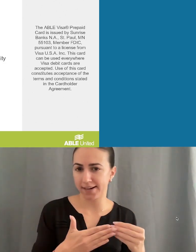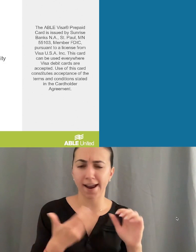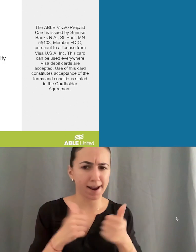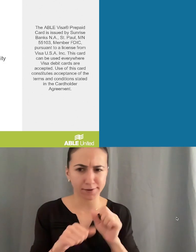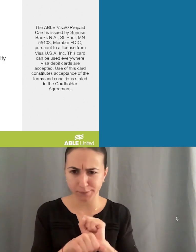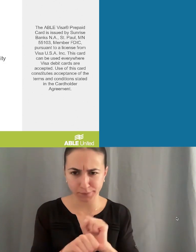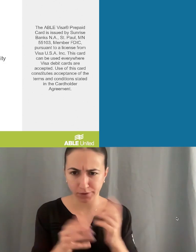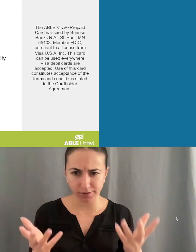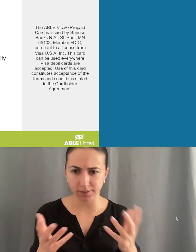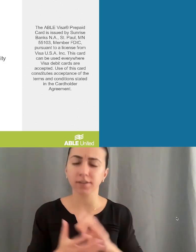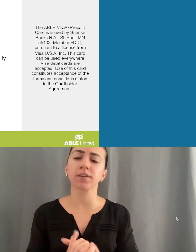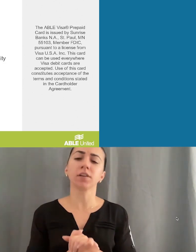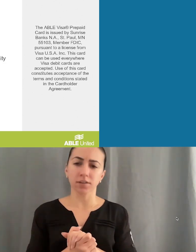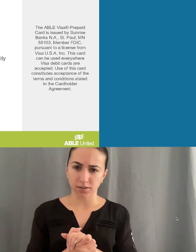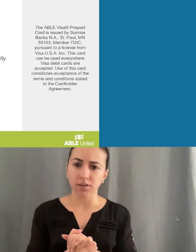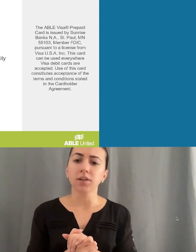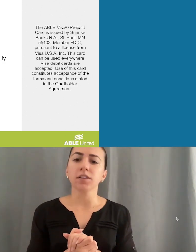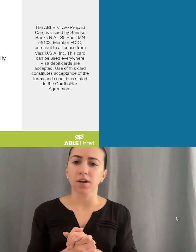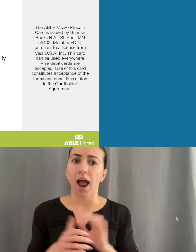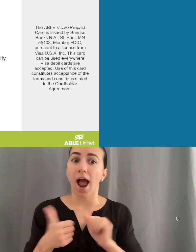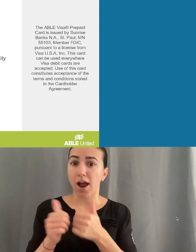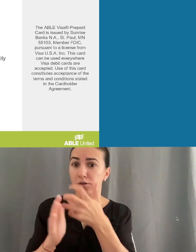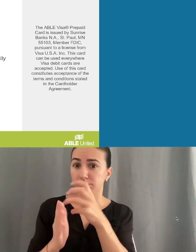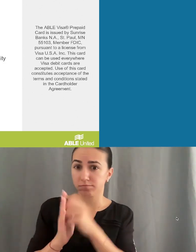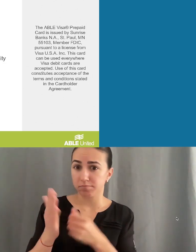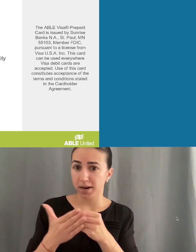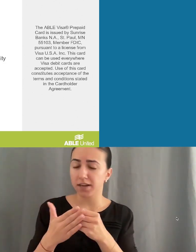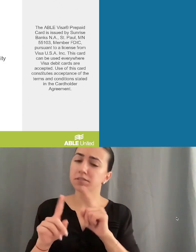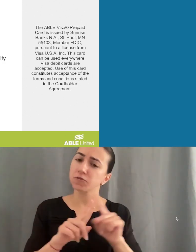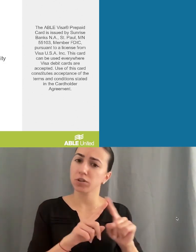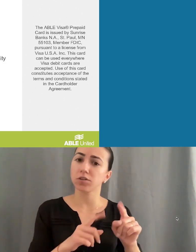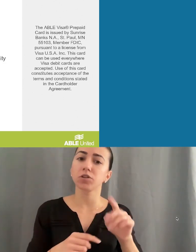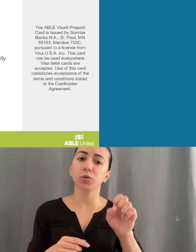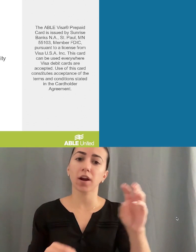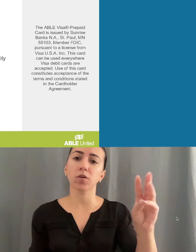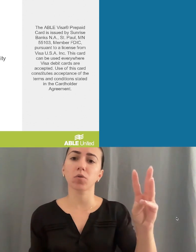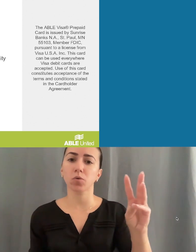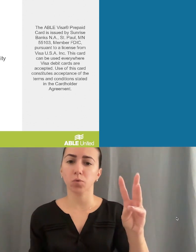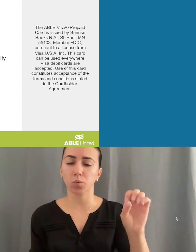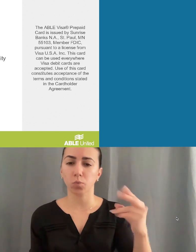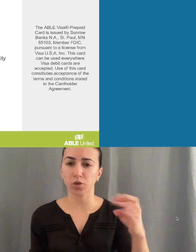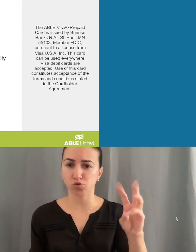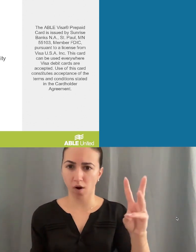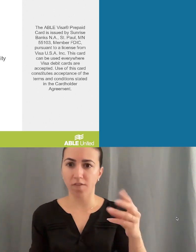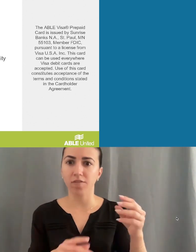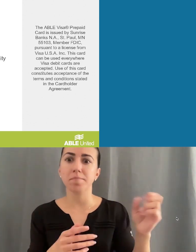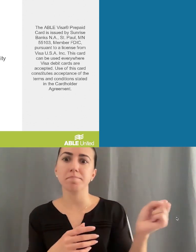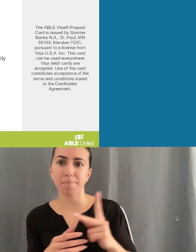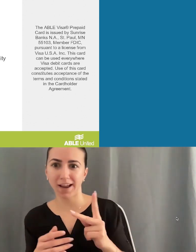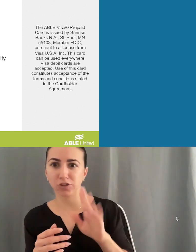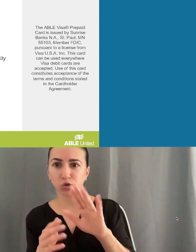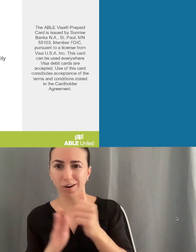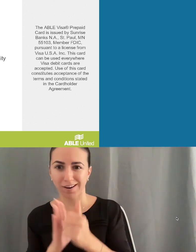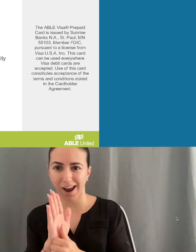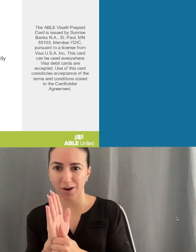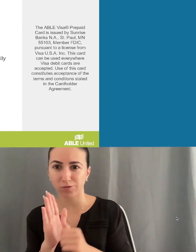that work? So there's quite a few ways to get money out of the account. You can withdraw it back to a connected bank account. You can request the